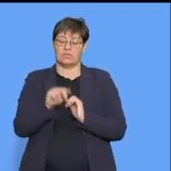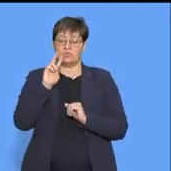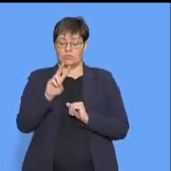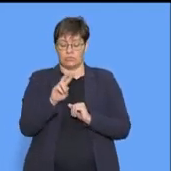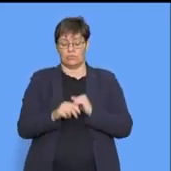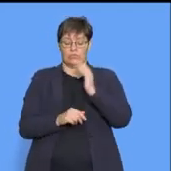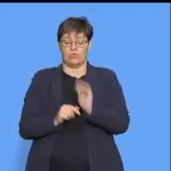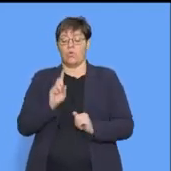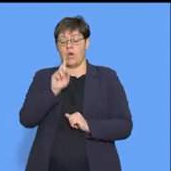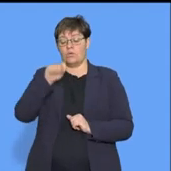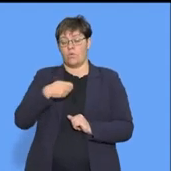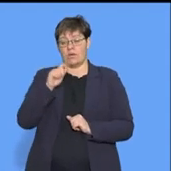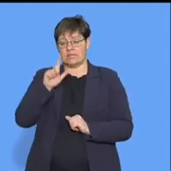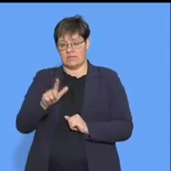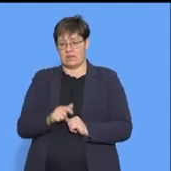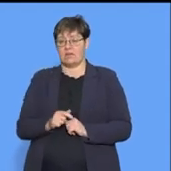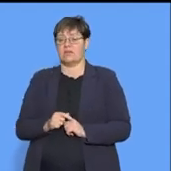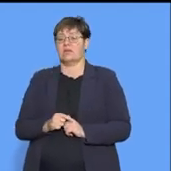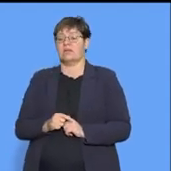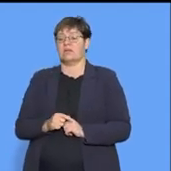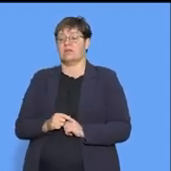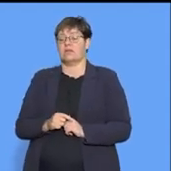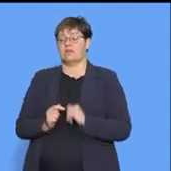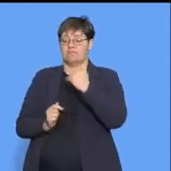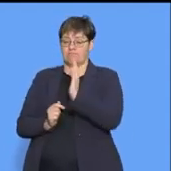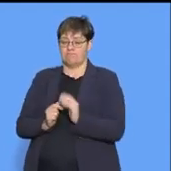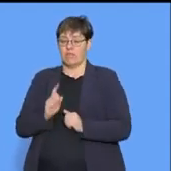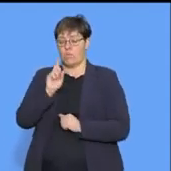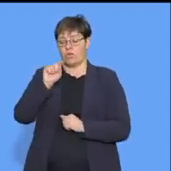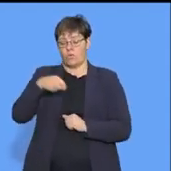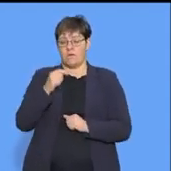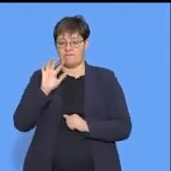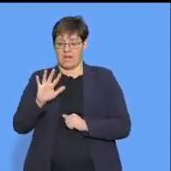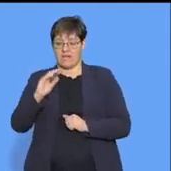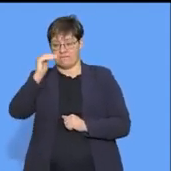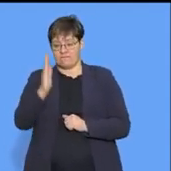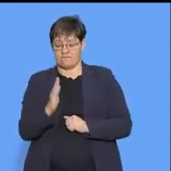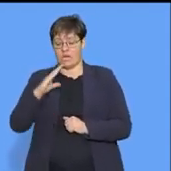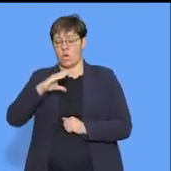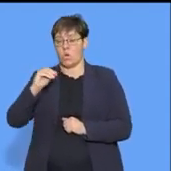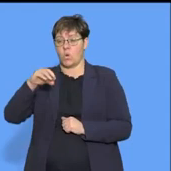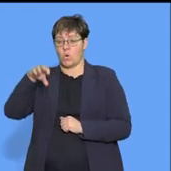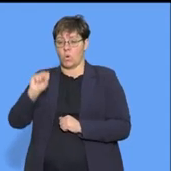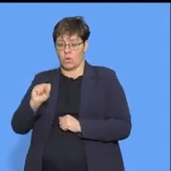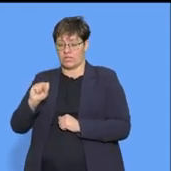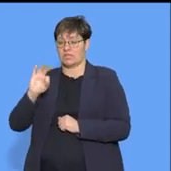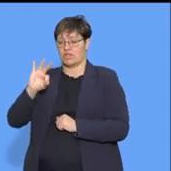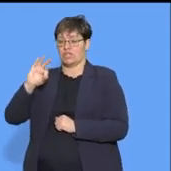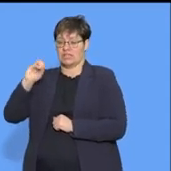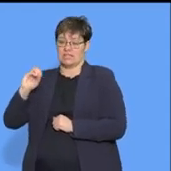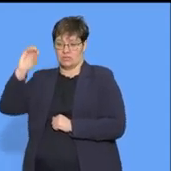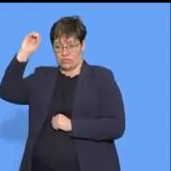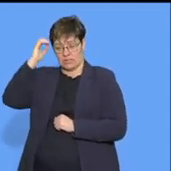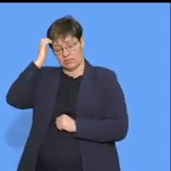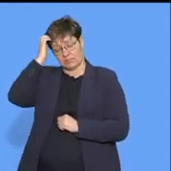squared, minus 2, and remember we've got to use this one and then that one in our bracket. So we've got 1.7, we've got to put